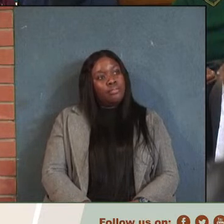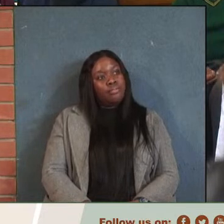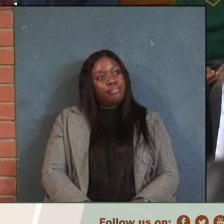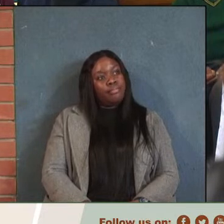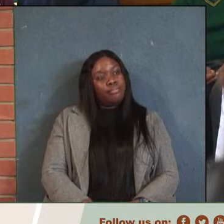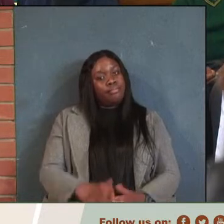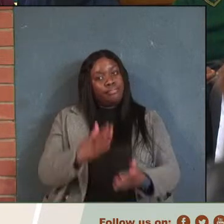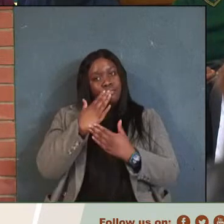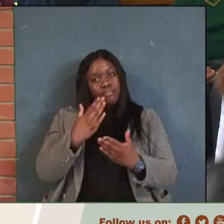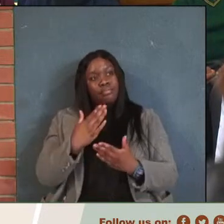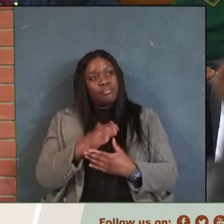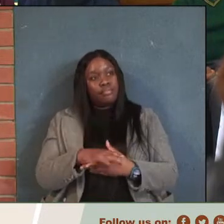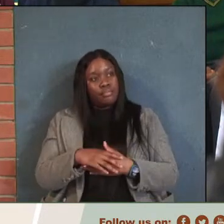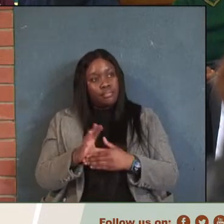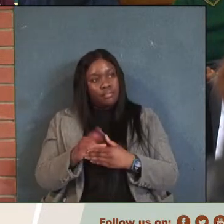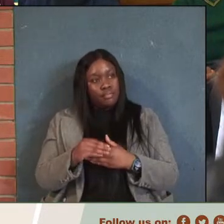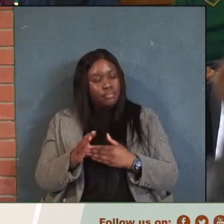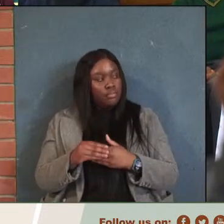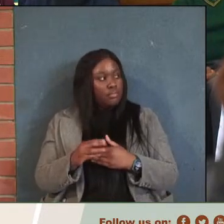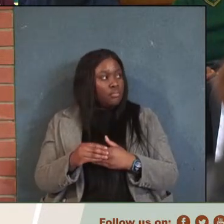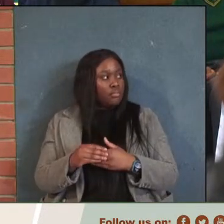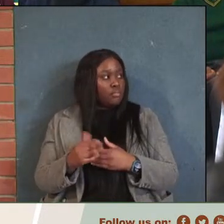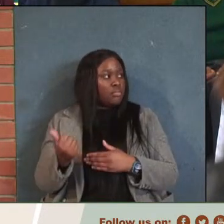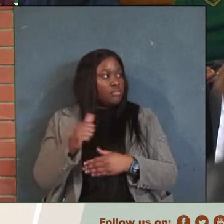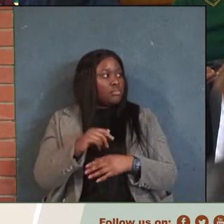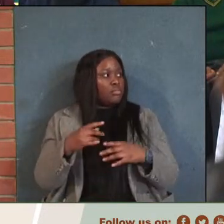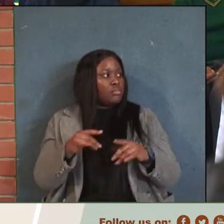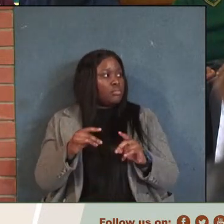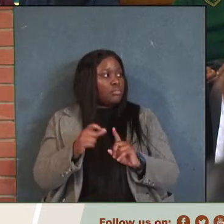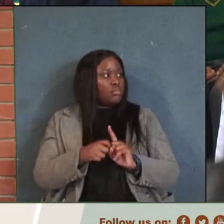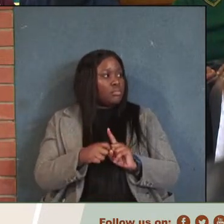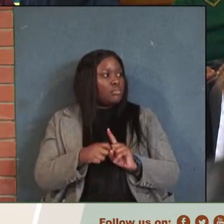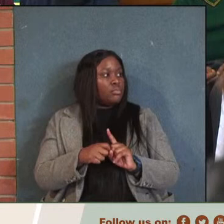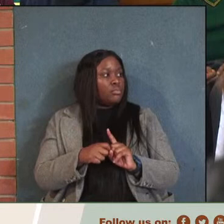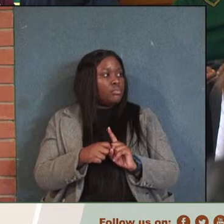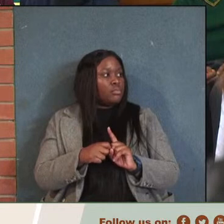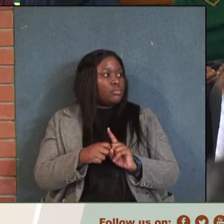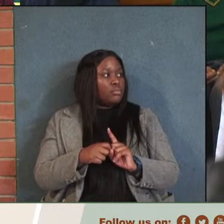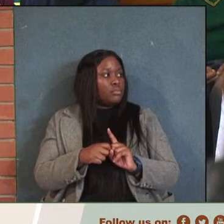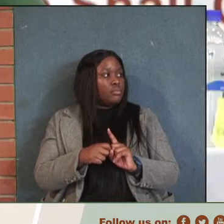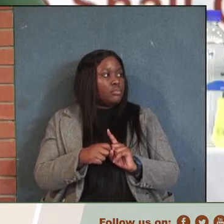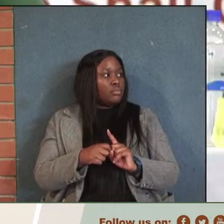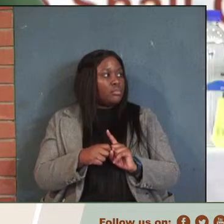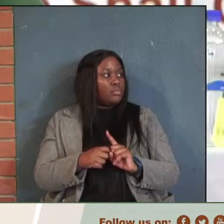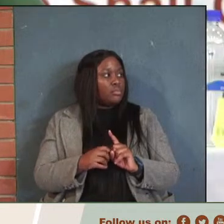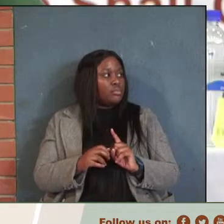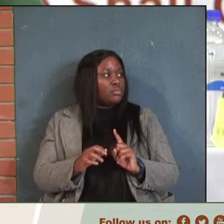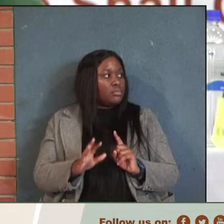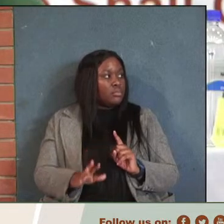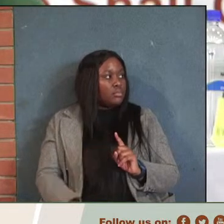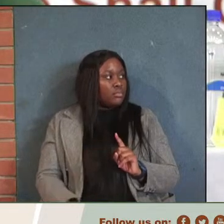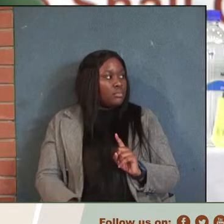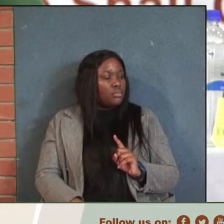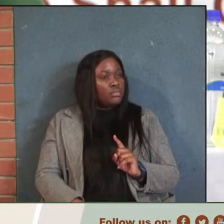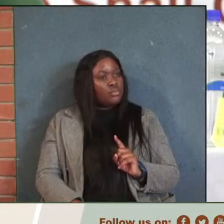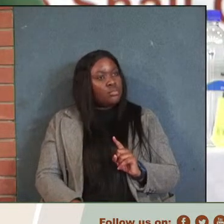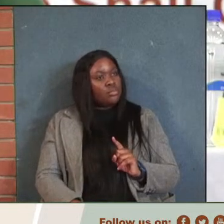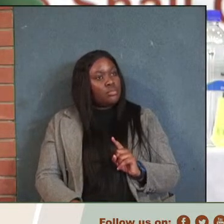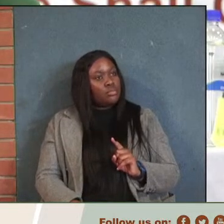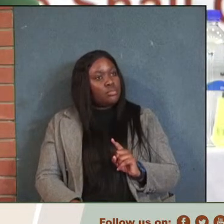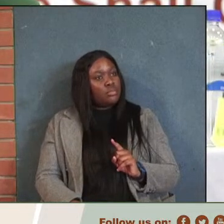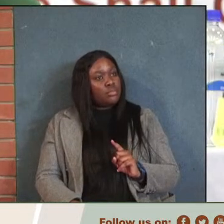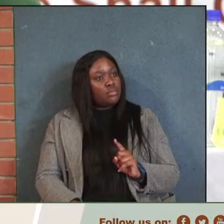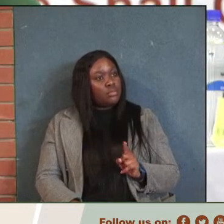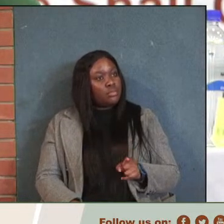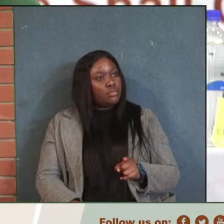Thank you, honorable member. Hopefully the chairperson, honorable chair, will respond to your question. I now recognize